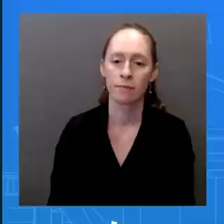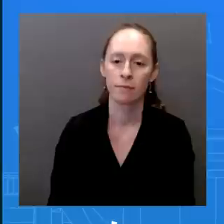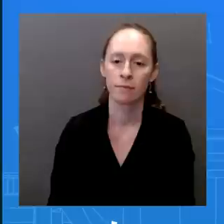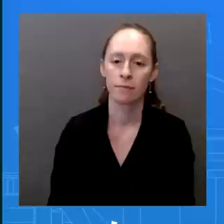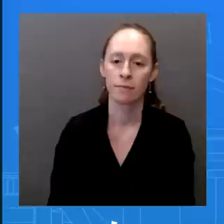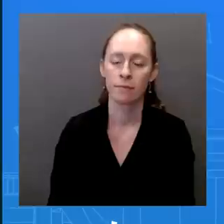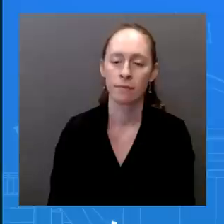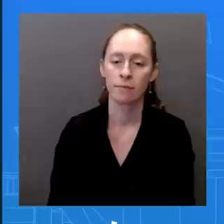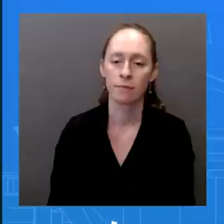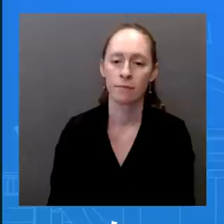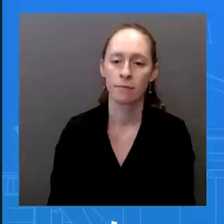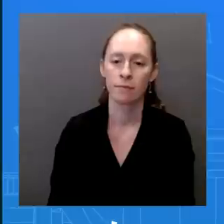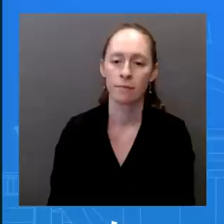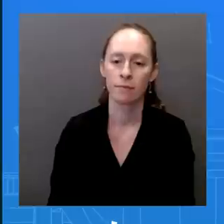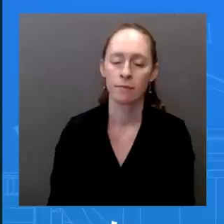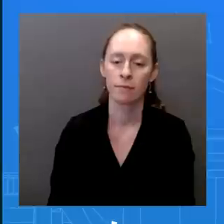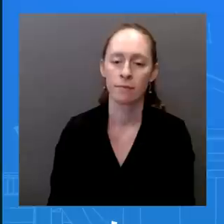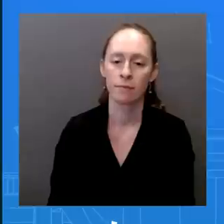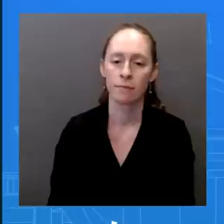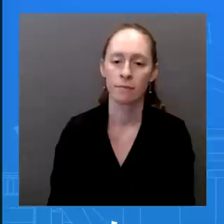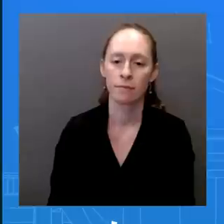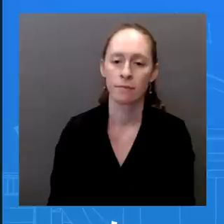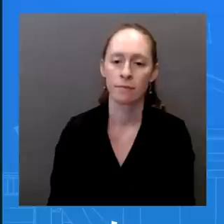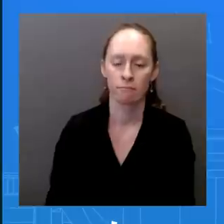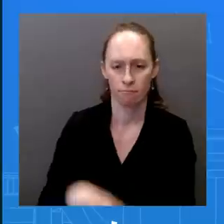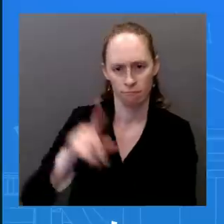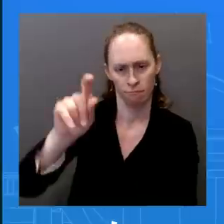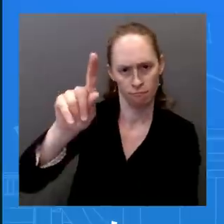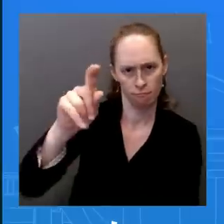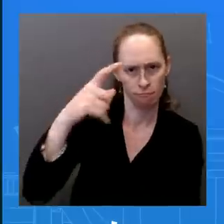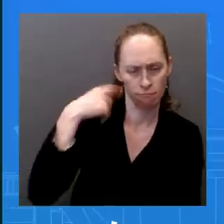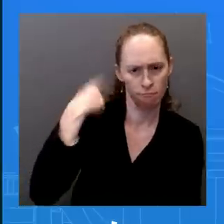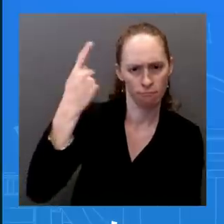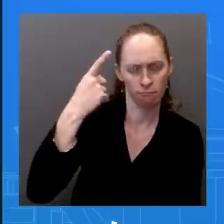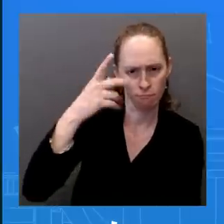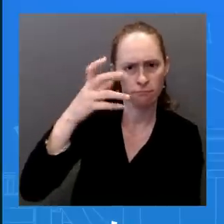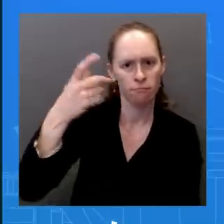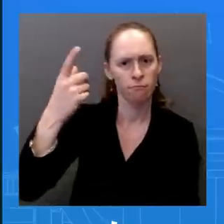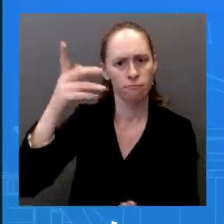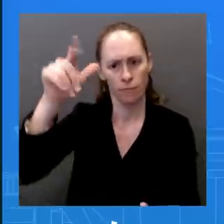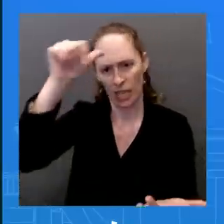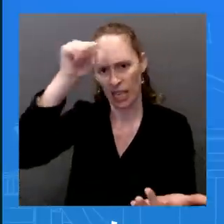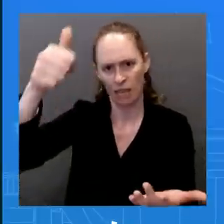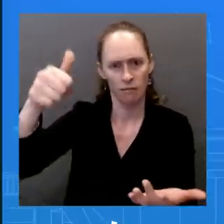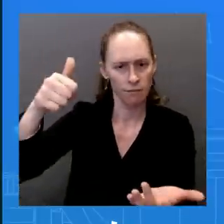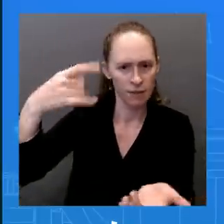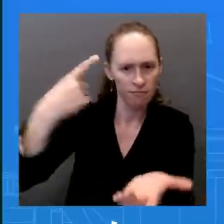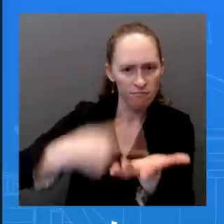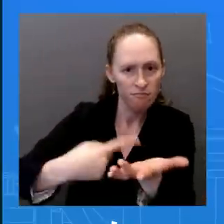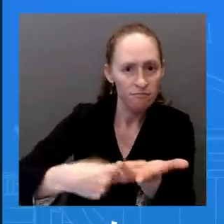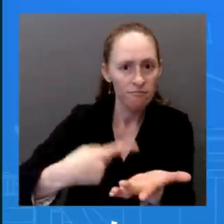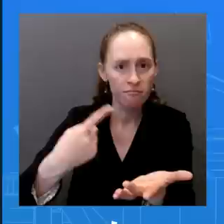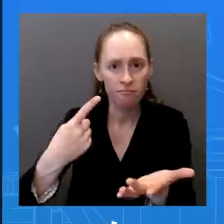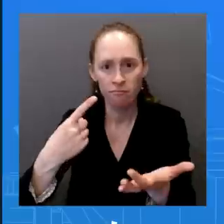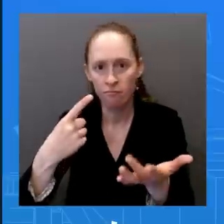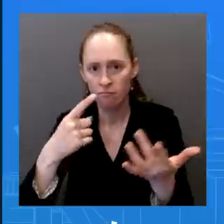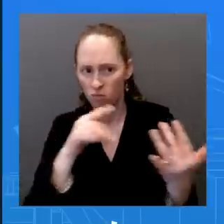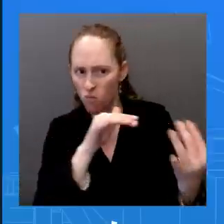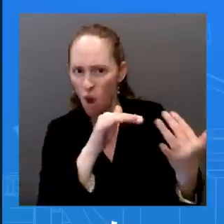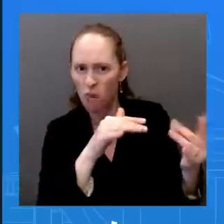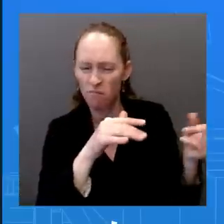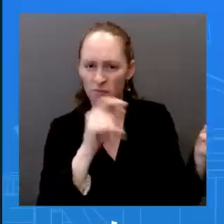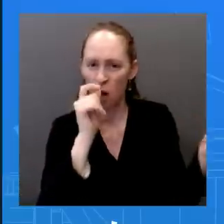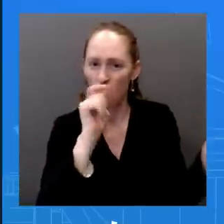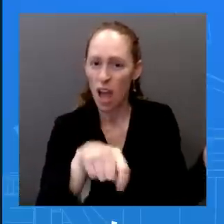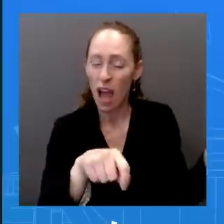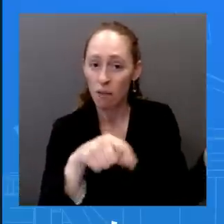Ukraine? I think what Prime Minister Modi said, a statement of principle on behalf of what he believes is right and just, was very much welcomed by the United